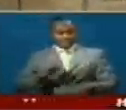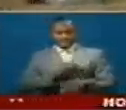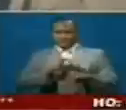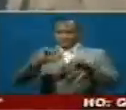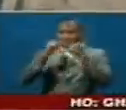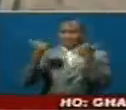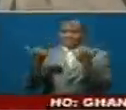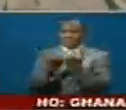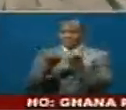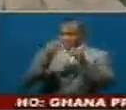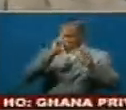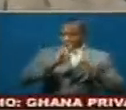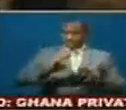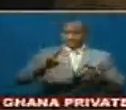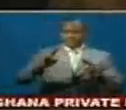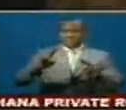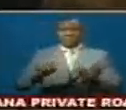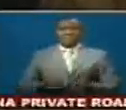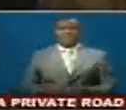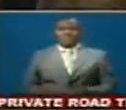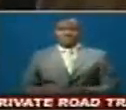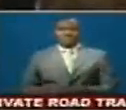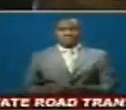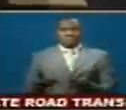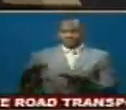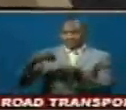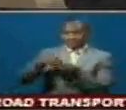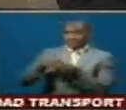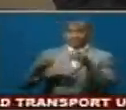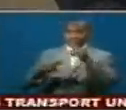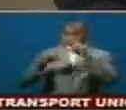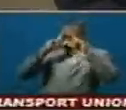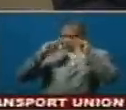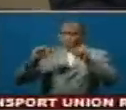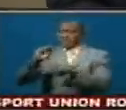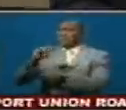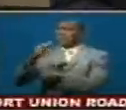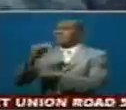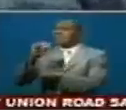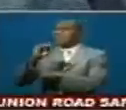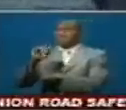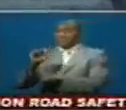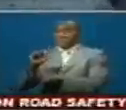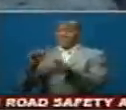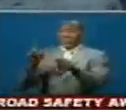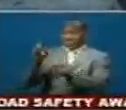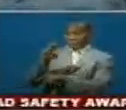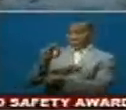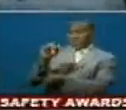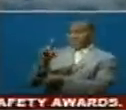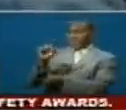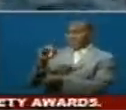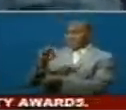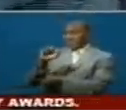association were honored for their distinguished service. Among them were Vice President Mahama, Dr.